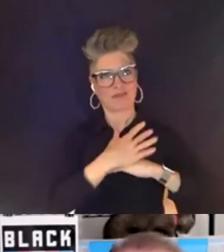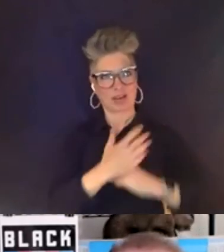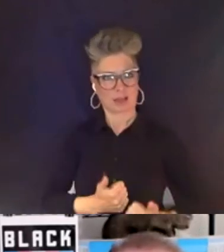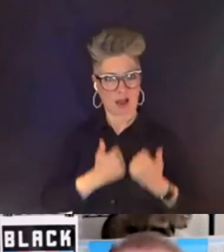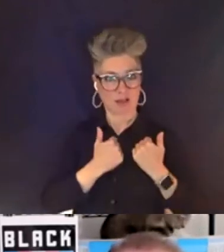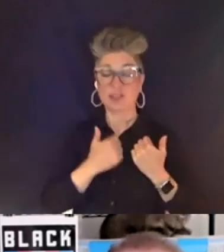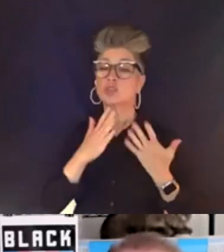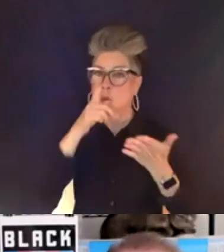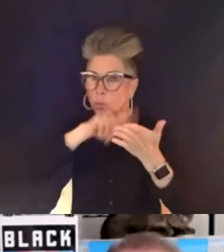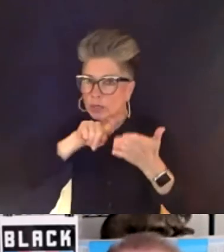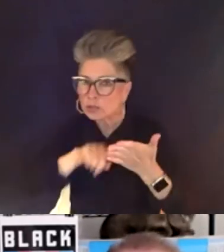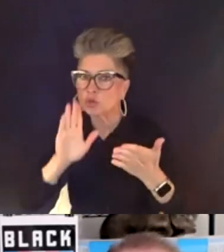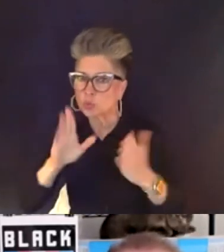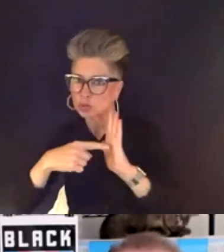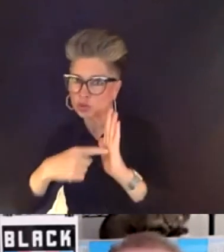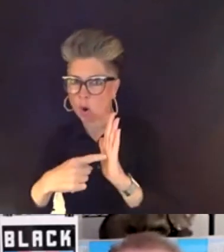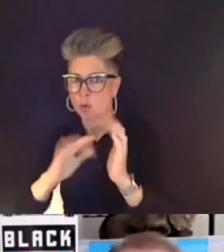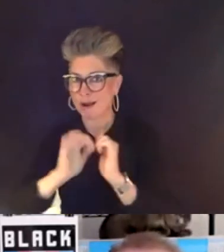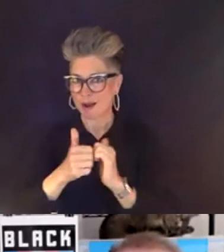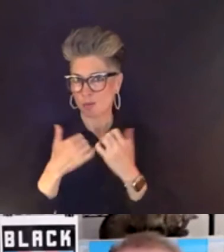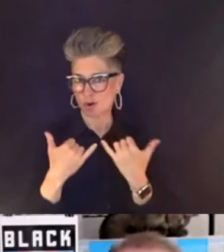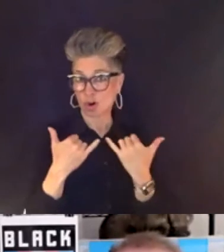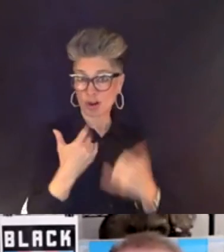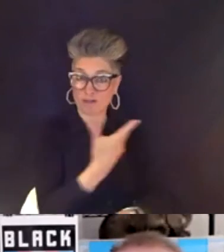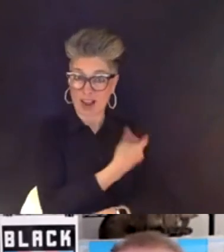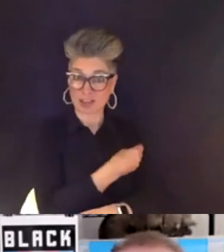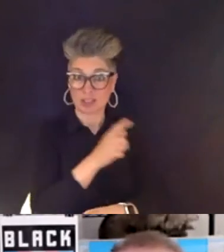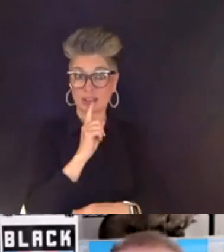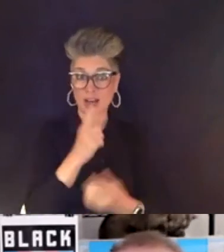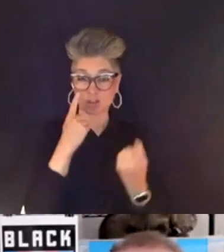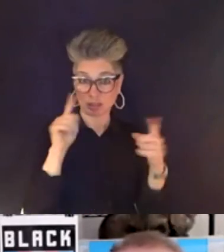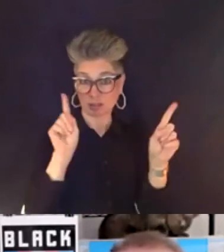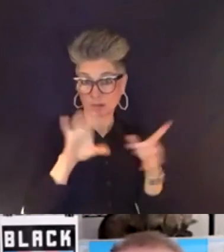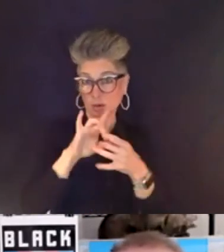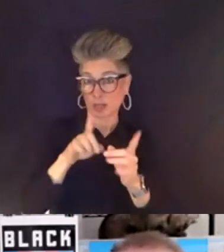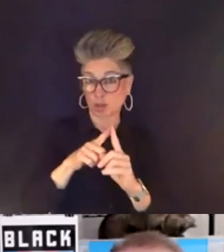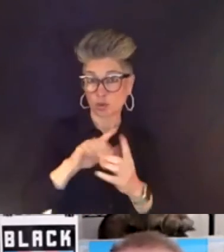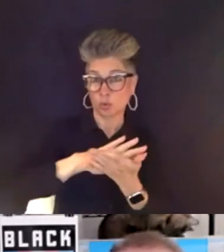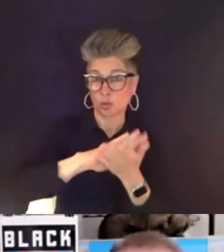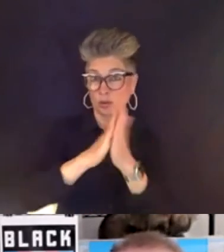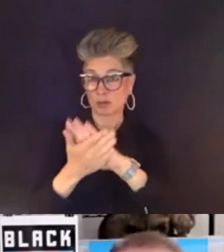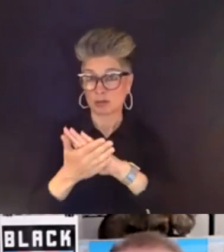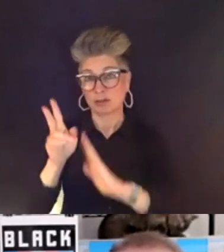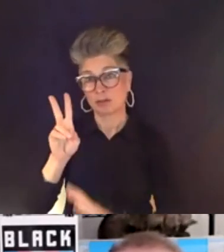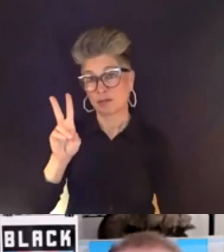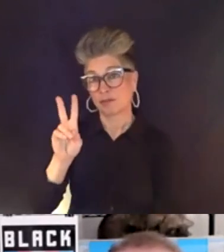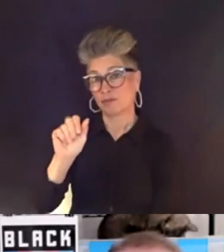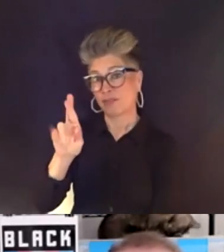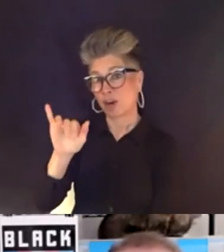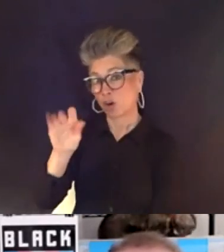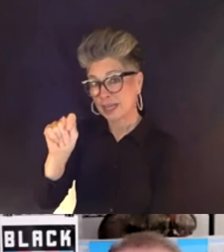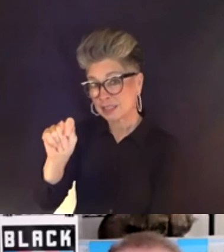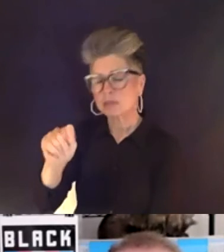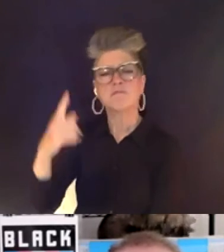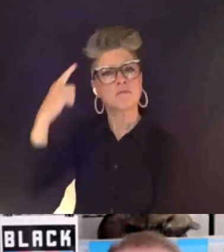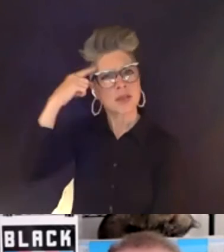play out how the current vaccines actually perform in the face of these variants. I think that the CDC, Dr.